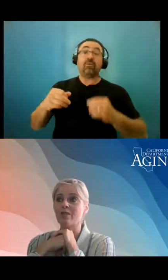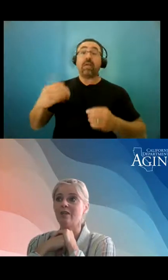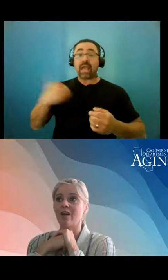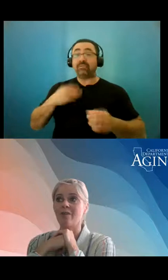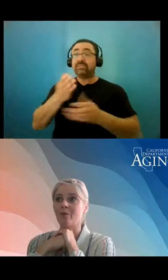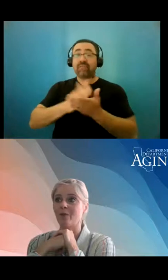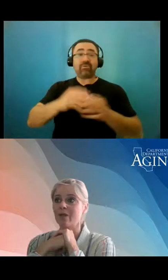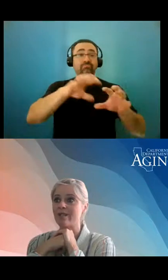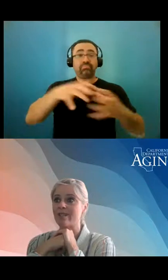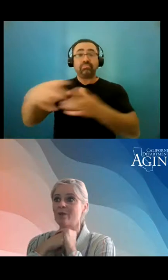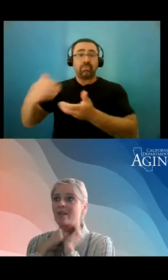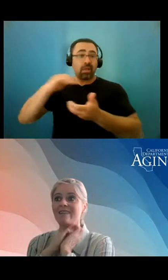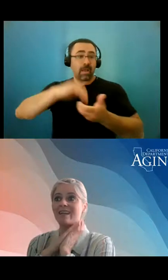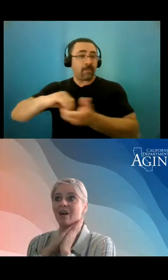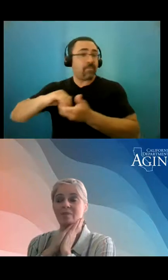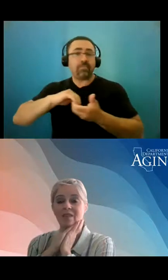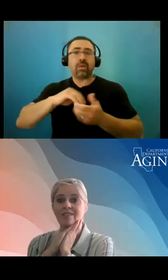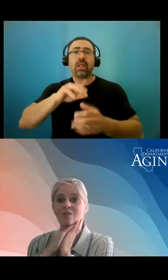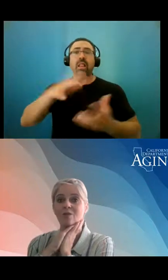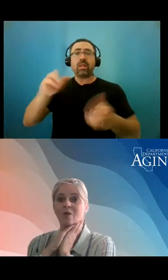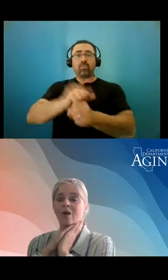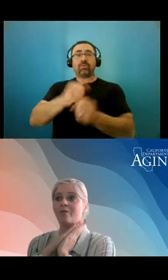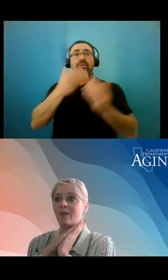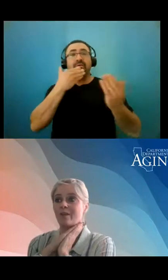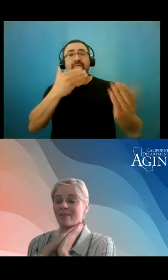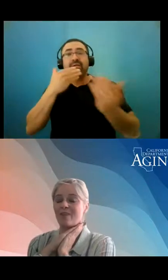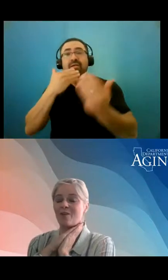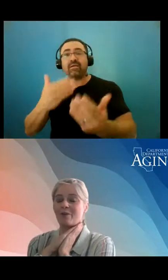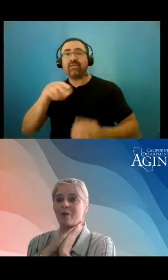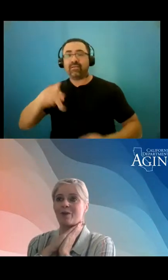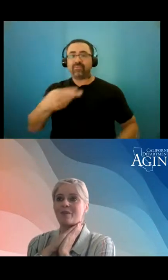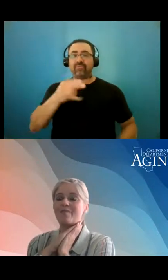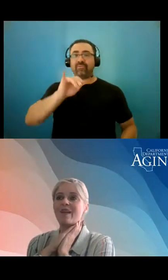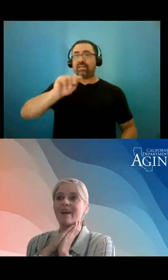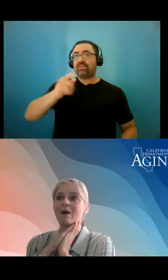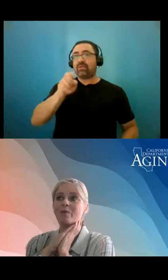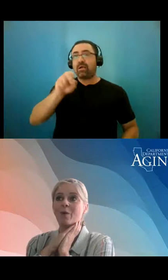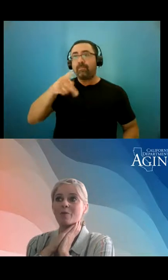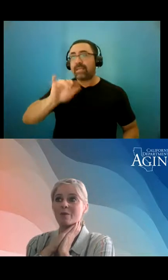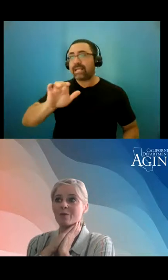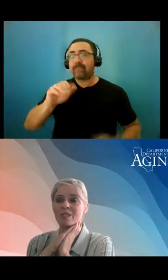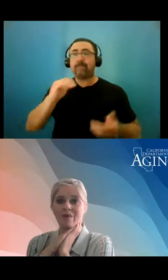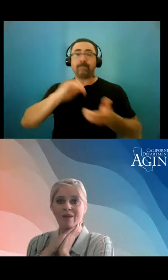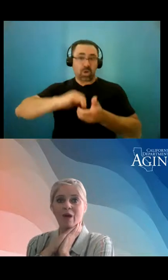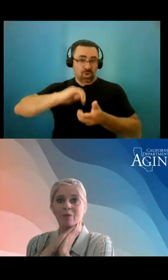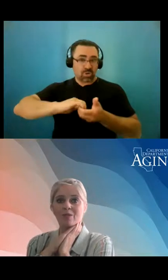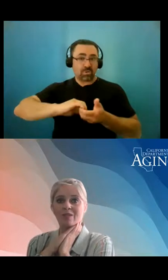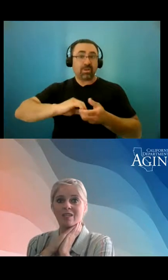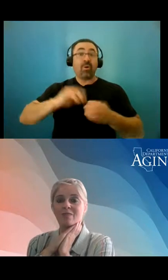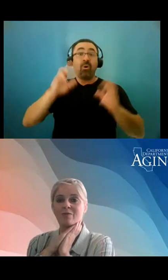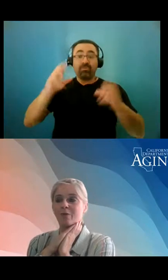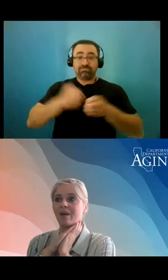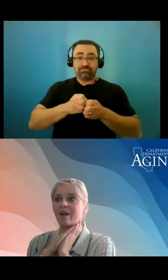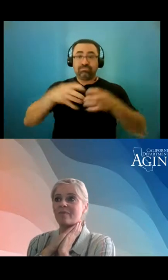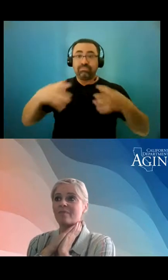partners. A lot of the work is in great thanks to our philanthropic partners, and we hope to be able to expand